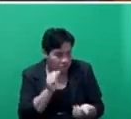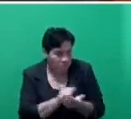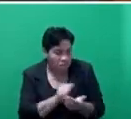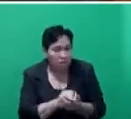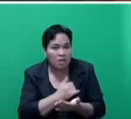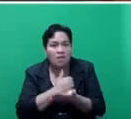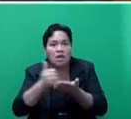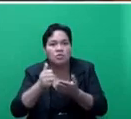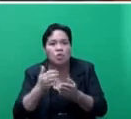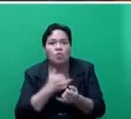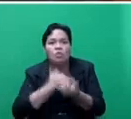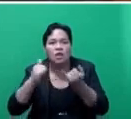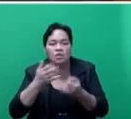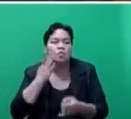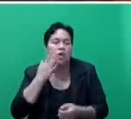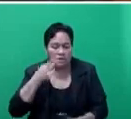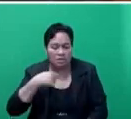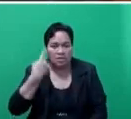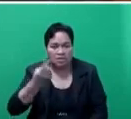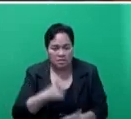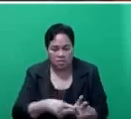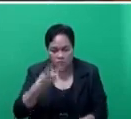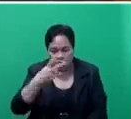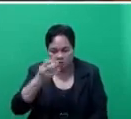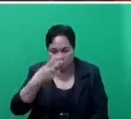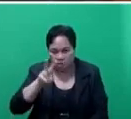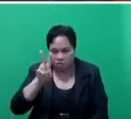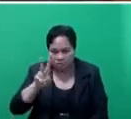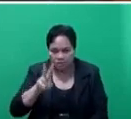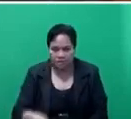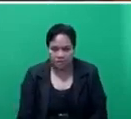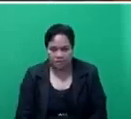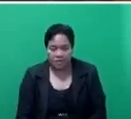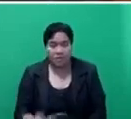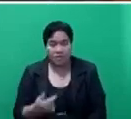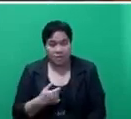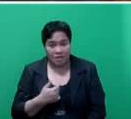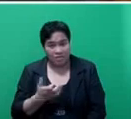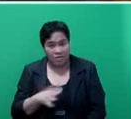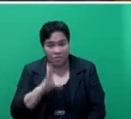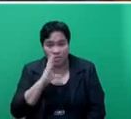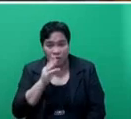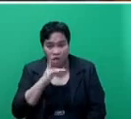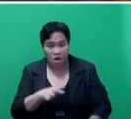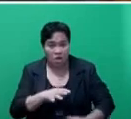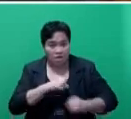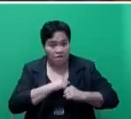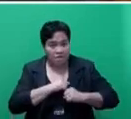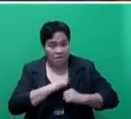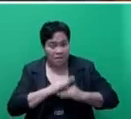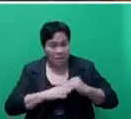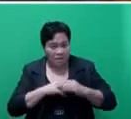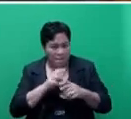be worse in 2022. And I have spoken, Honorable Speaker, about confidence-building